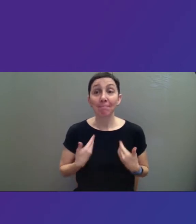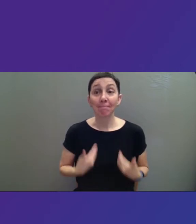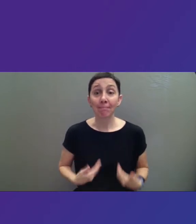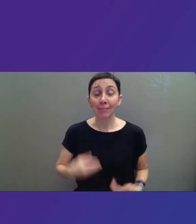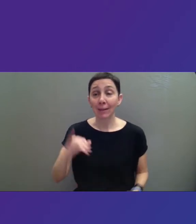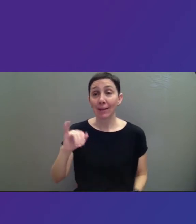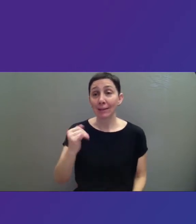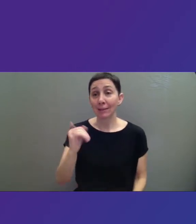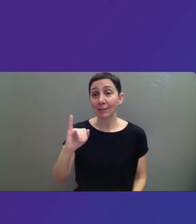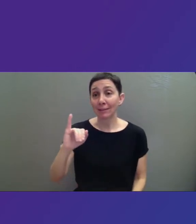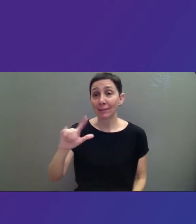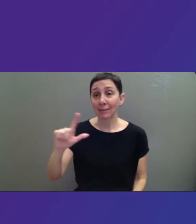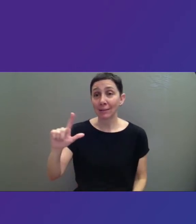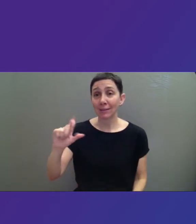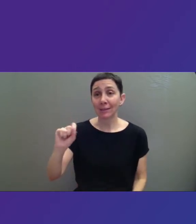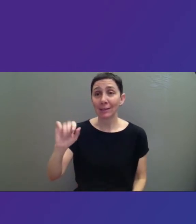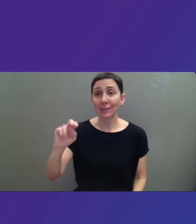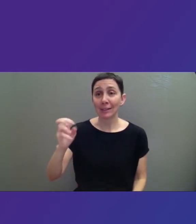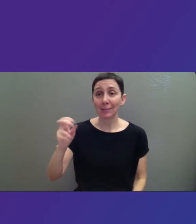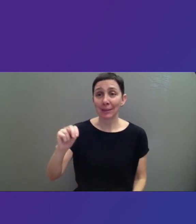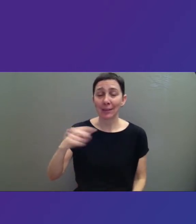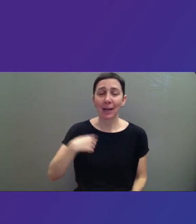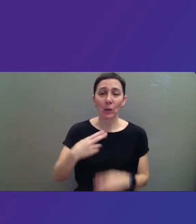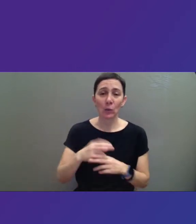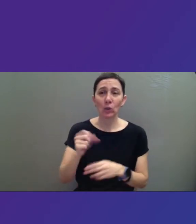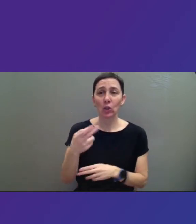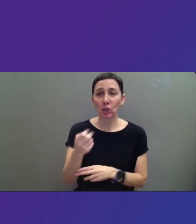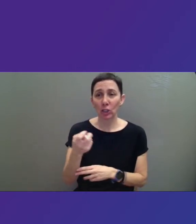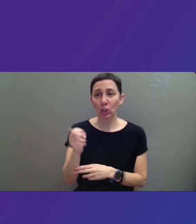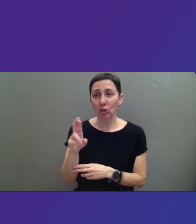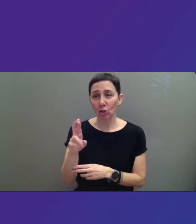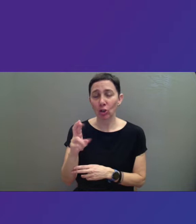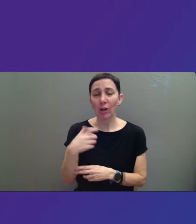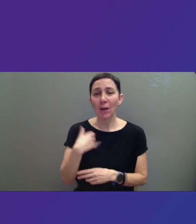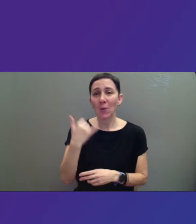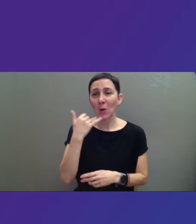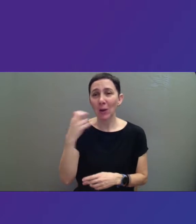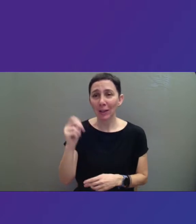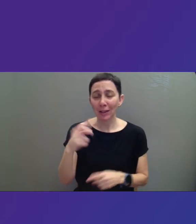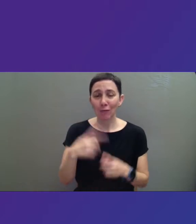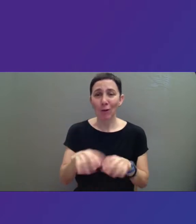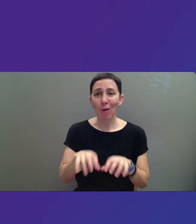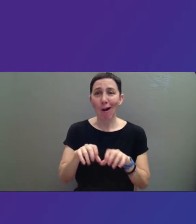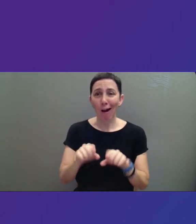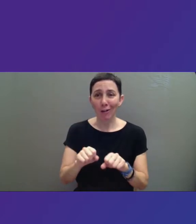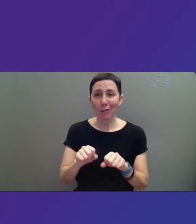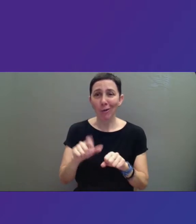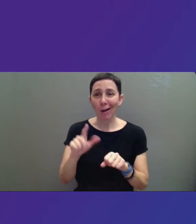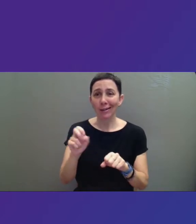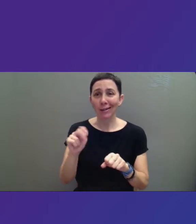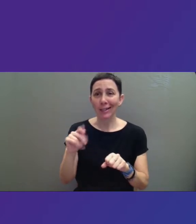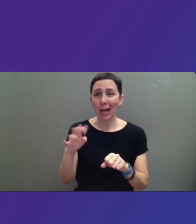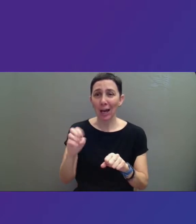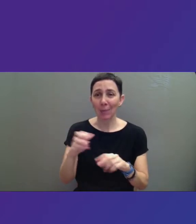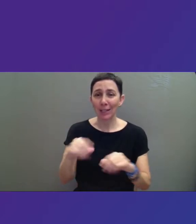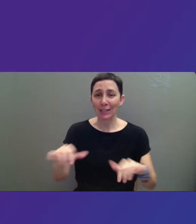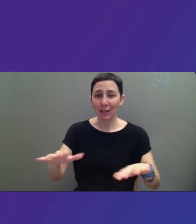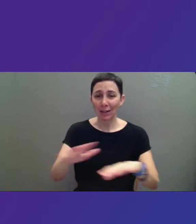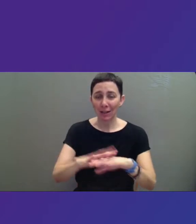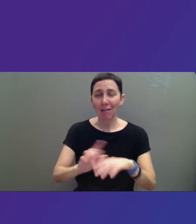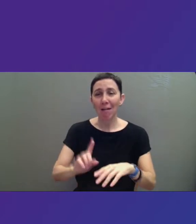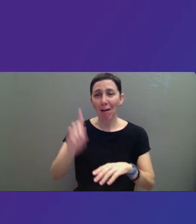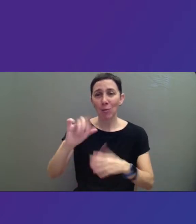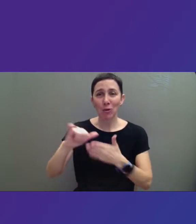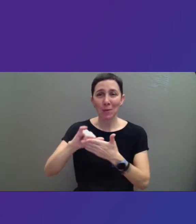Jill Sigman. I use pronouns she, her. I'm calling in today from occupied Lenape territory, otherwise known as Upper